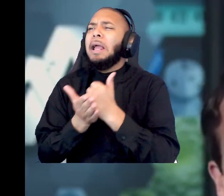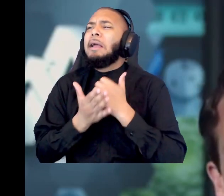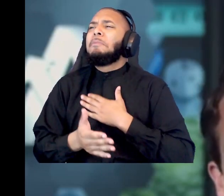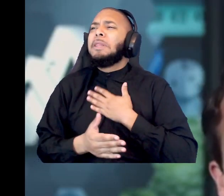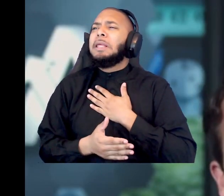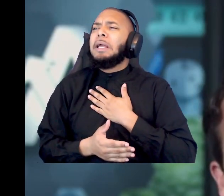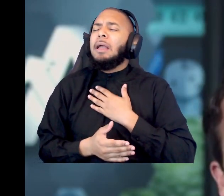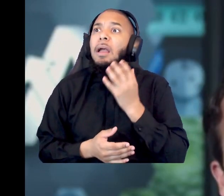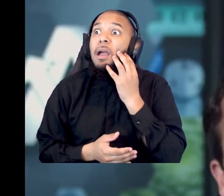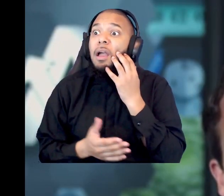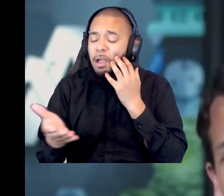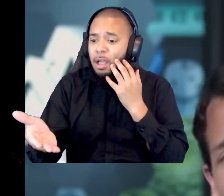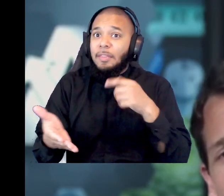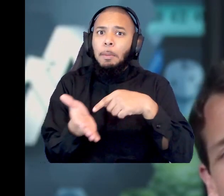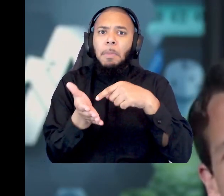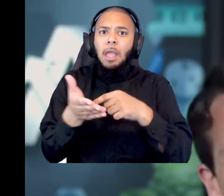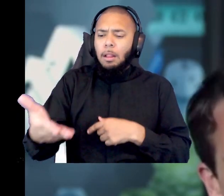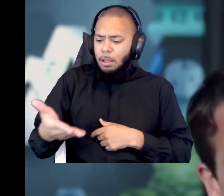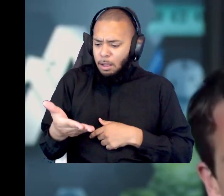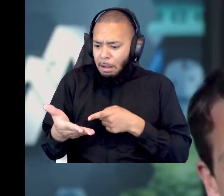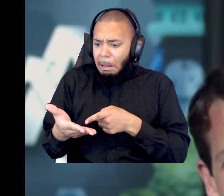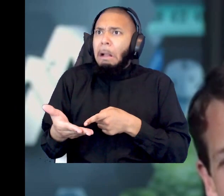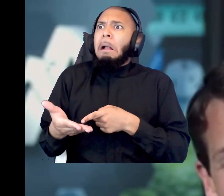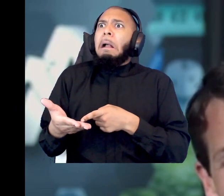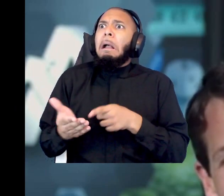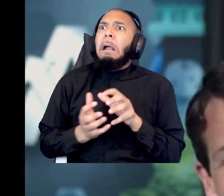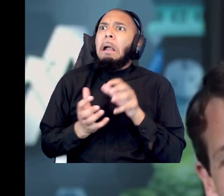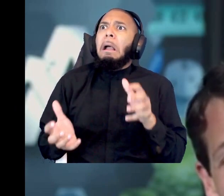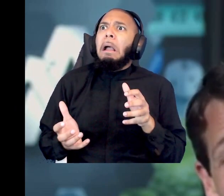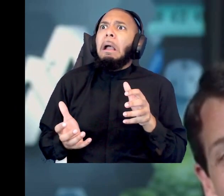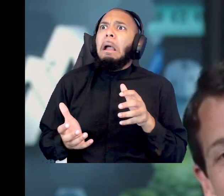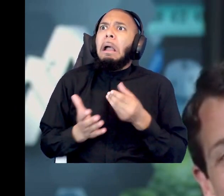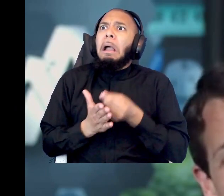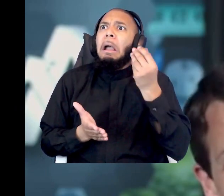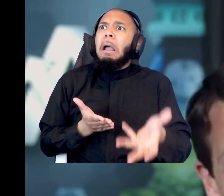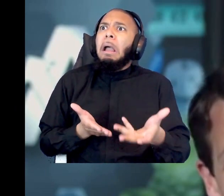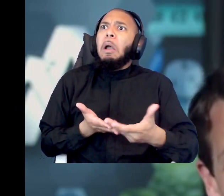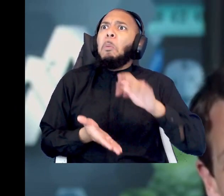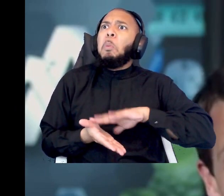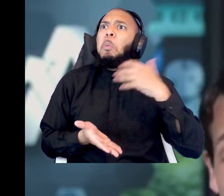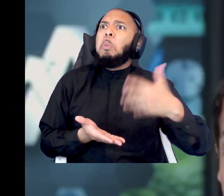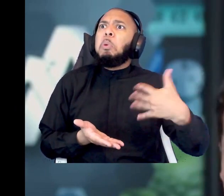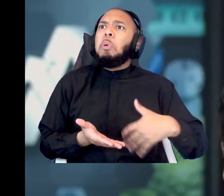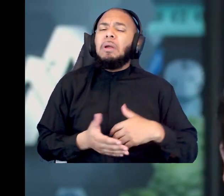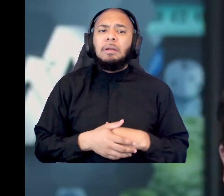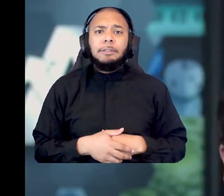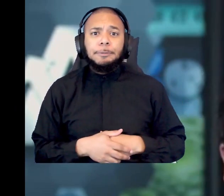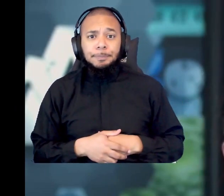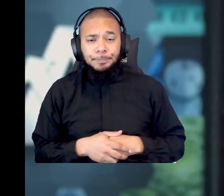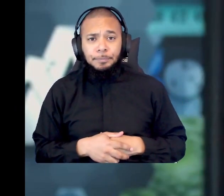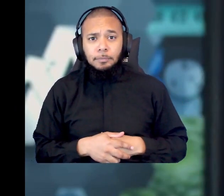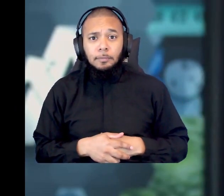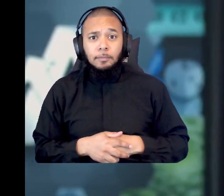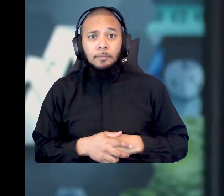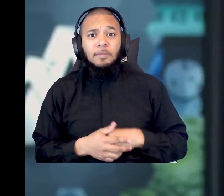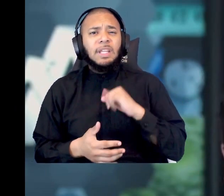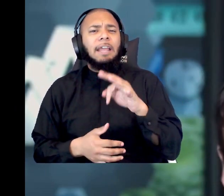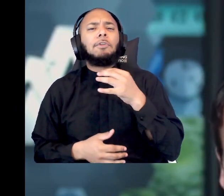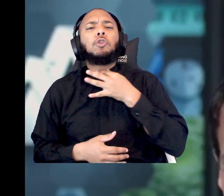expensive. You might be wondering how I know this. When I lived in England, I didn't have dental insurance.